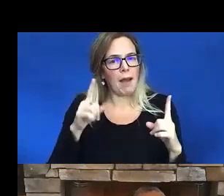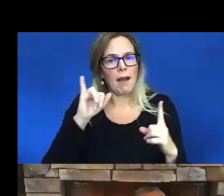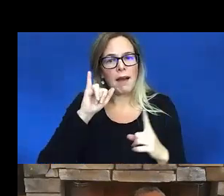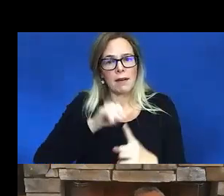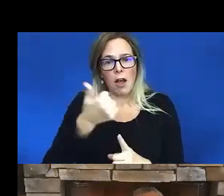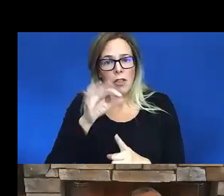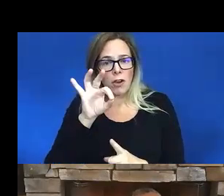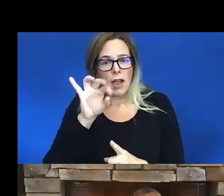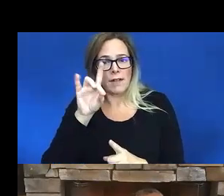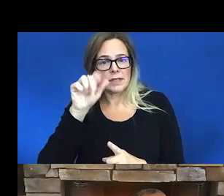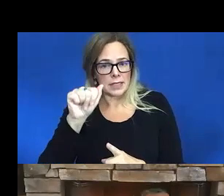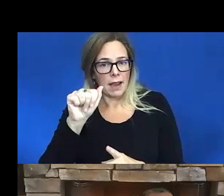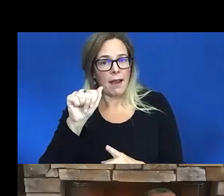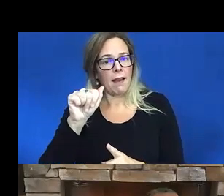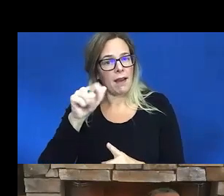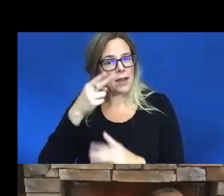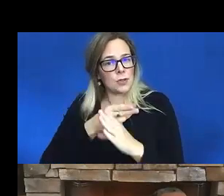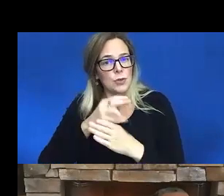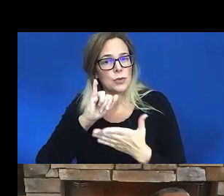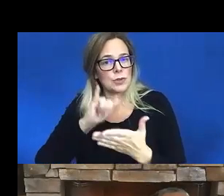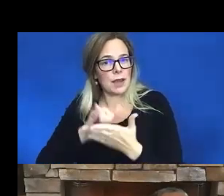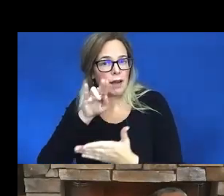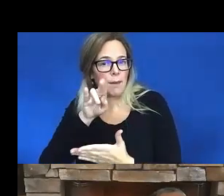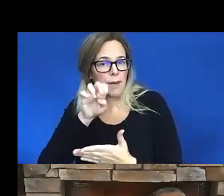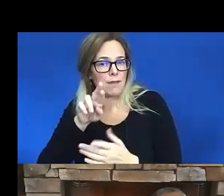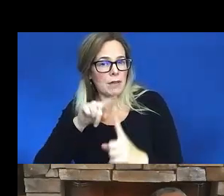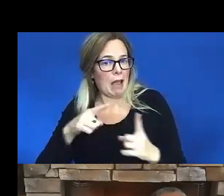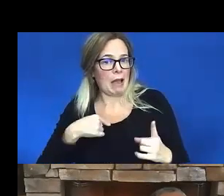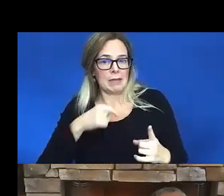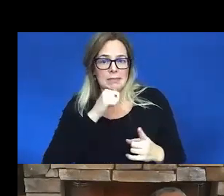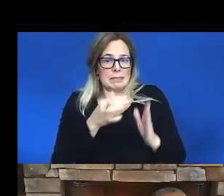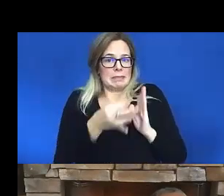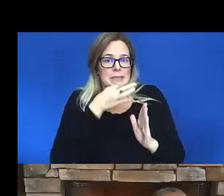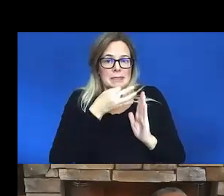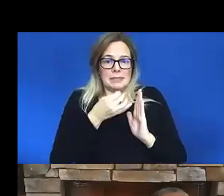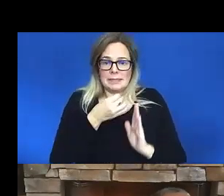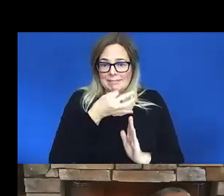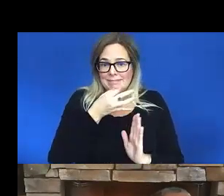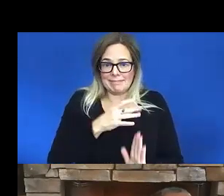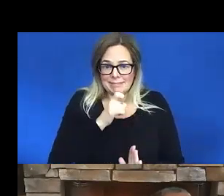pharmacy experts may have more to say on that. Okay,